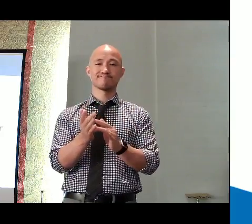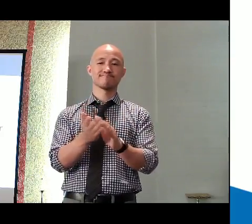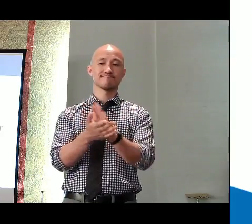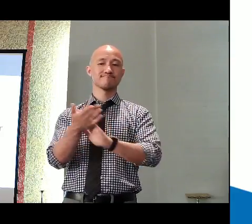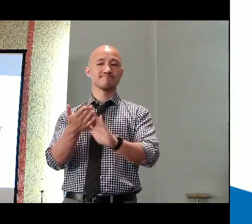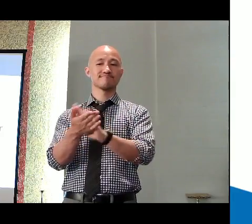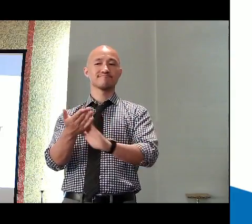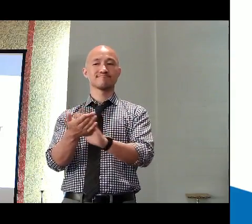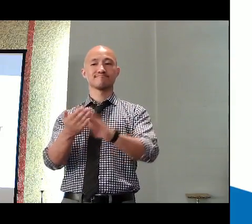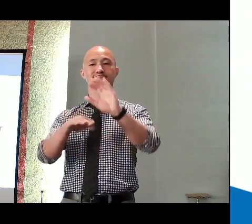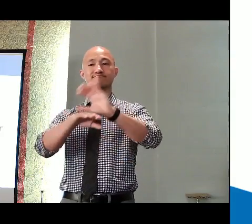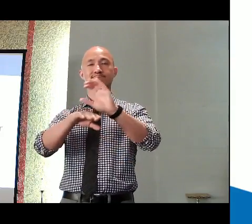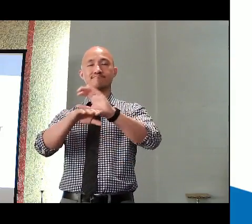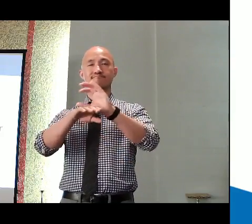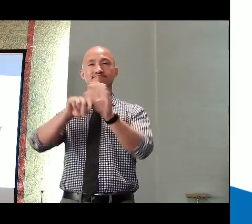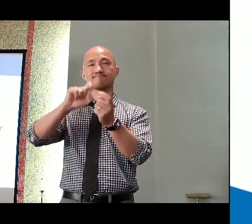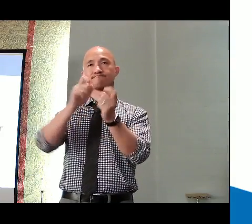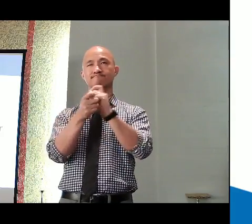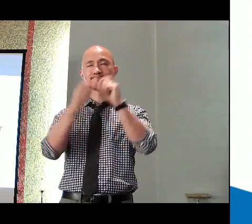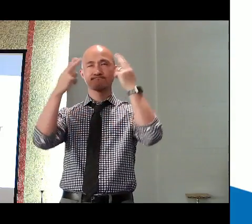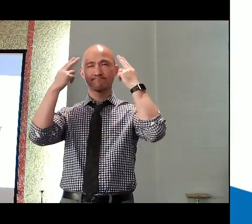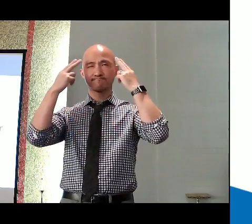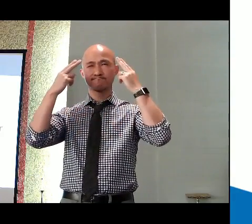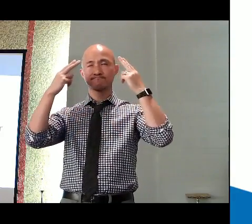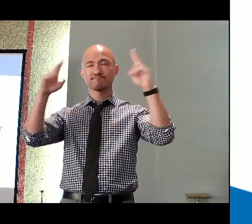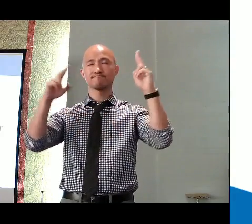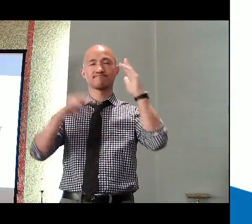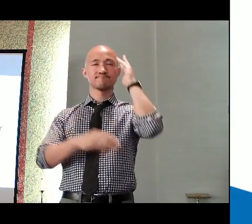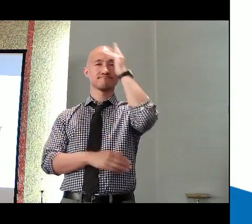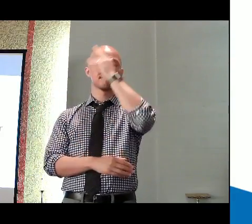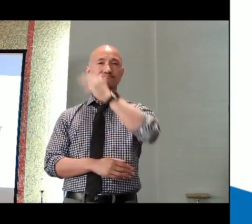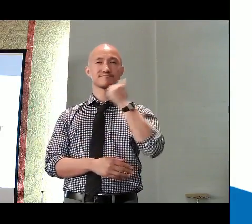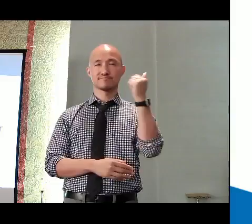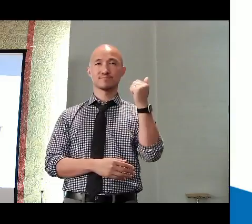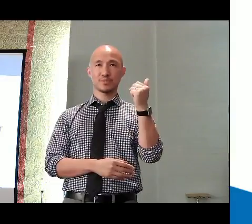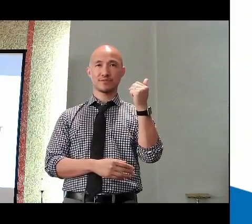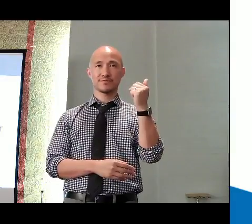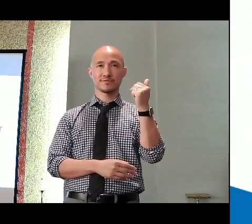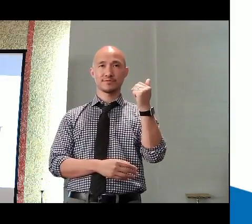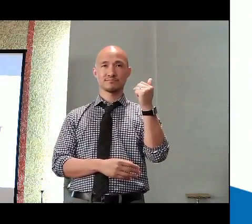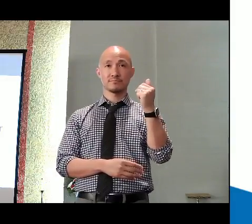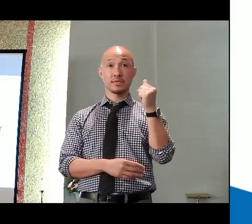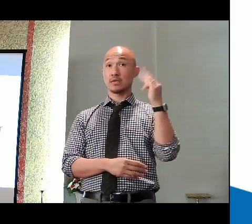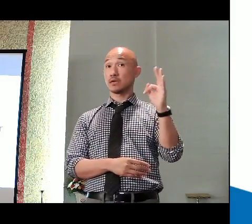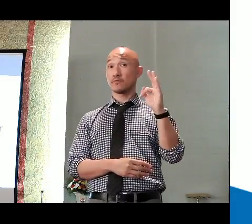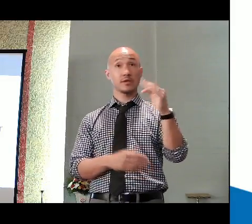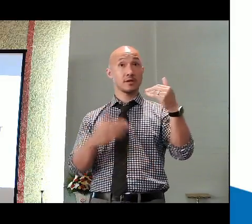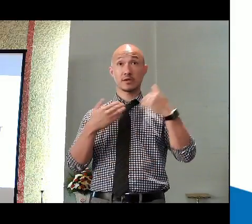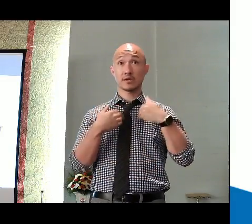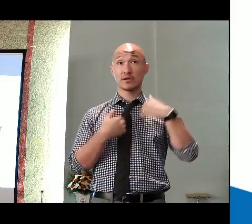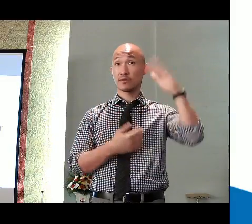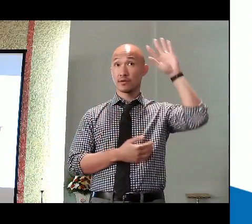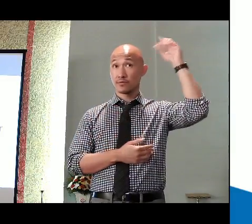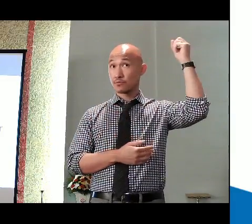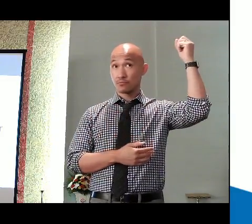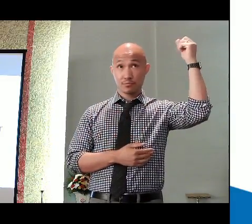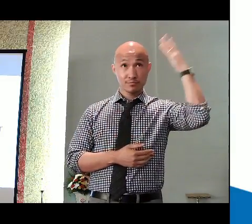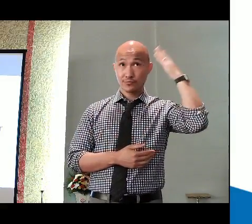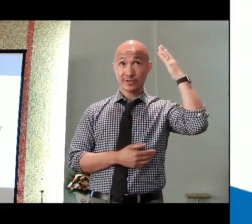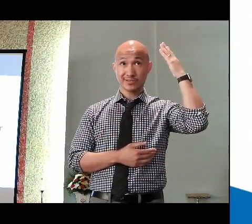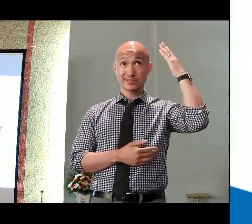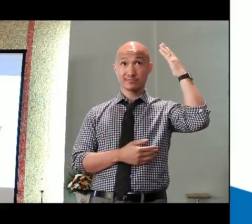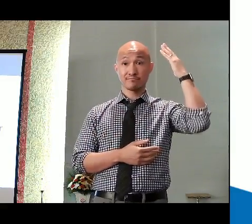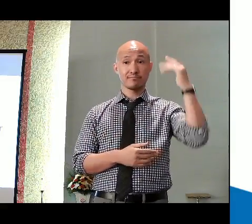This is going to be very important when we get to that. If you're not lavishing that grace, you're not going to be able to cover her as